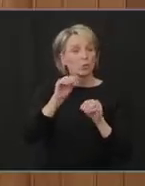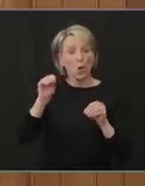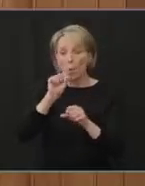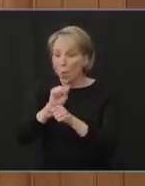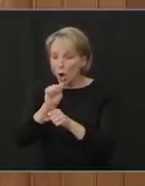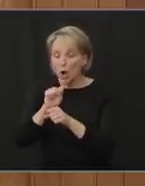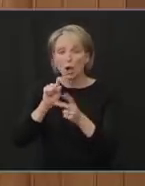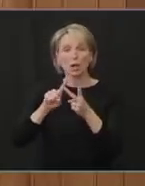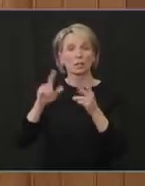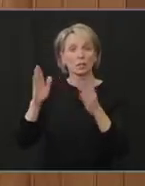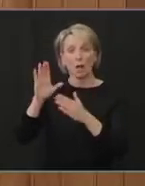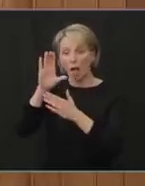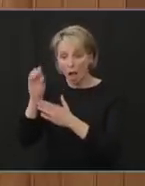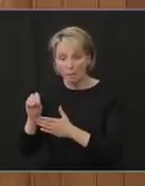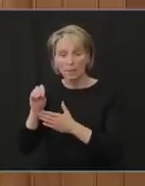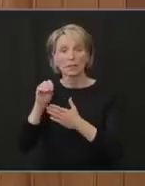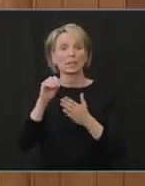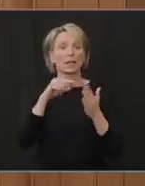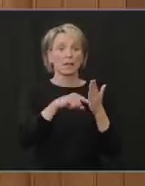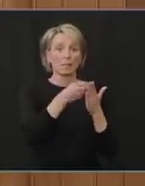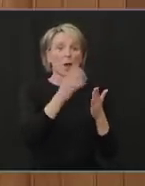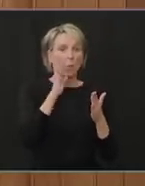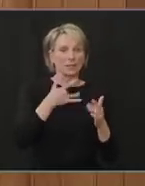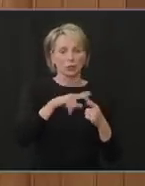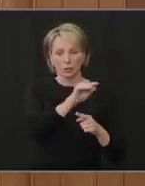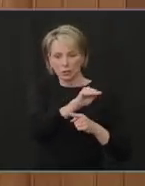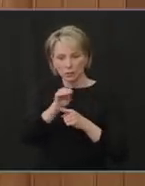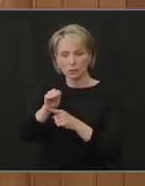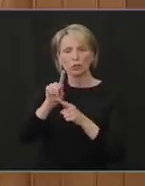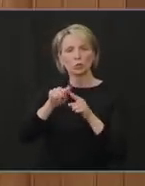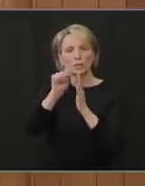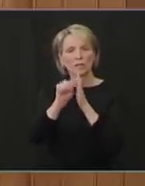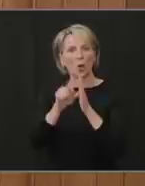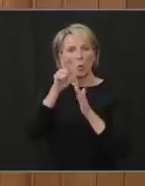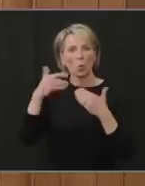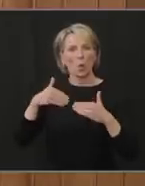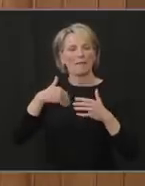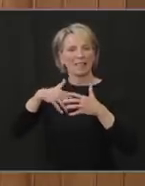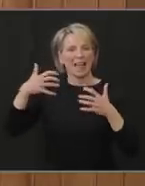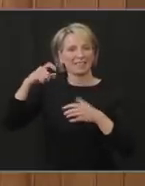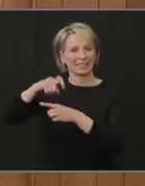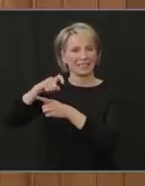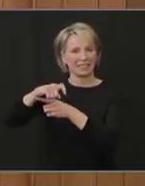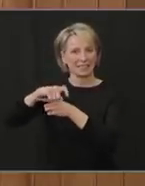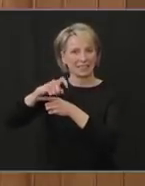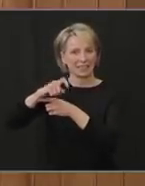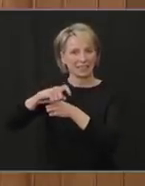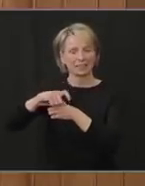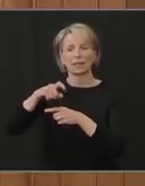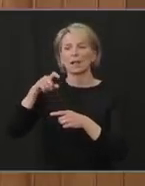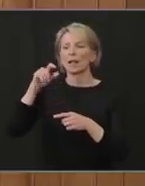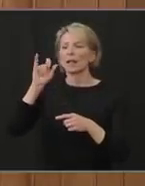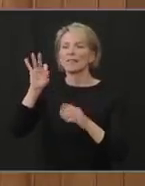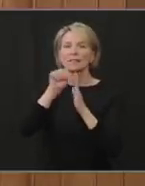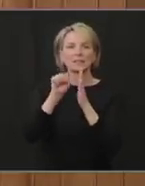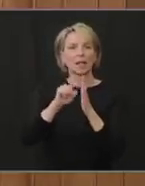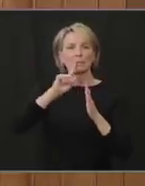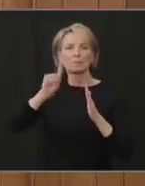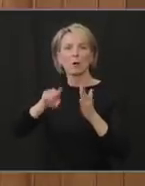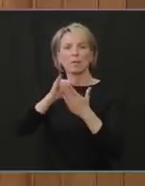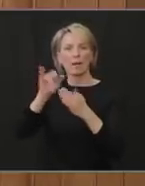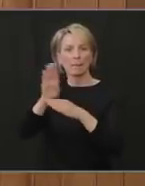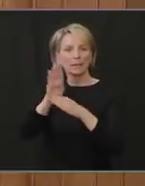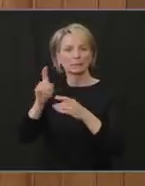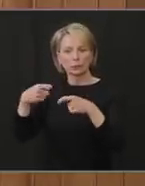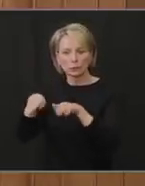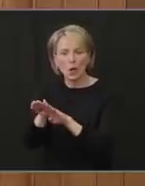tend to go to states that have high need, states that have put in place orders that shutter businesses. The state